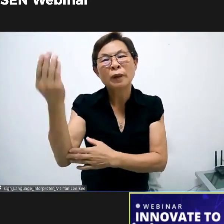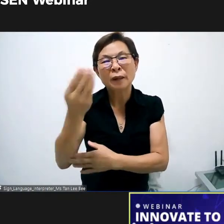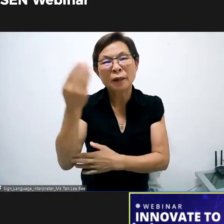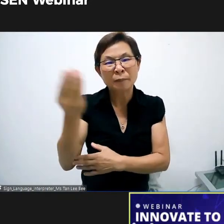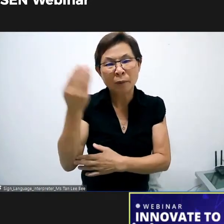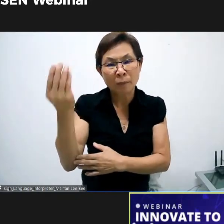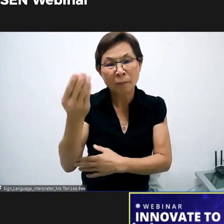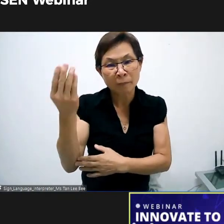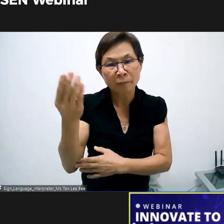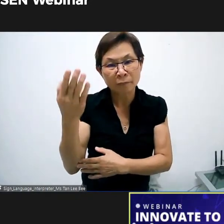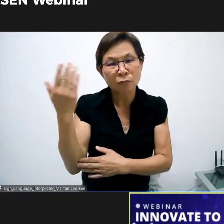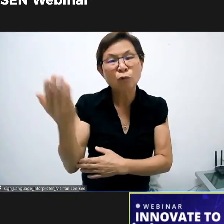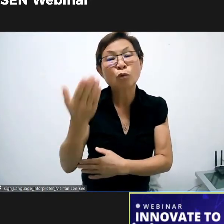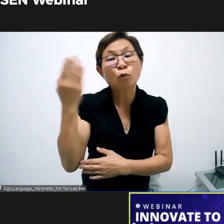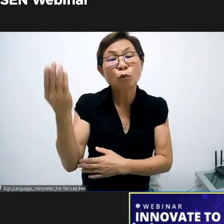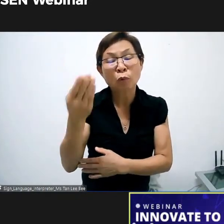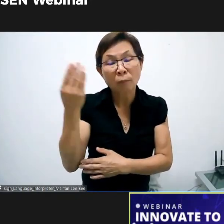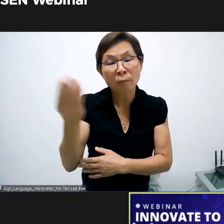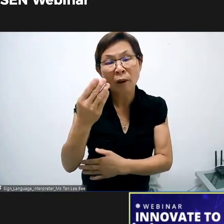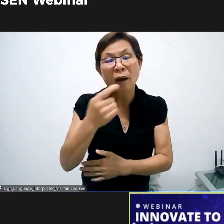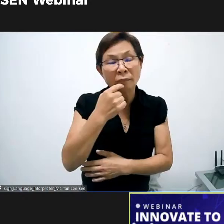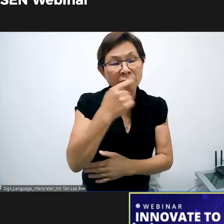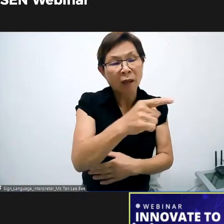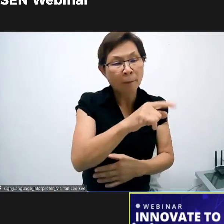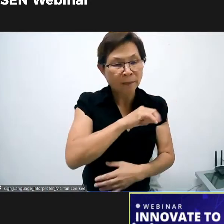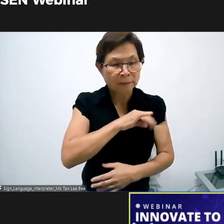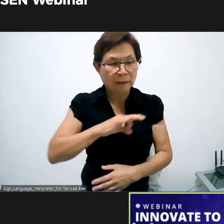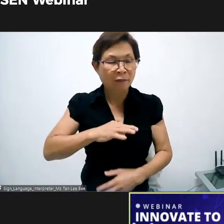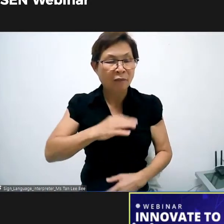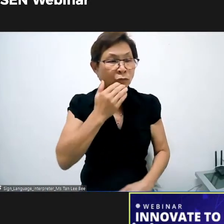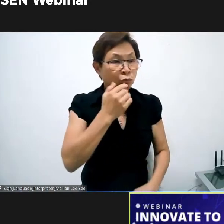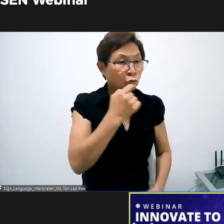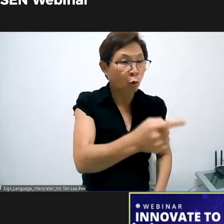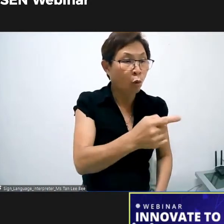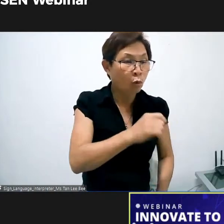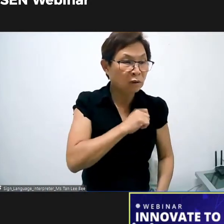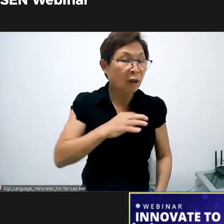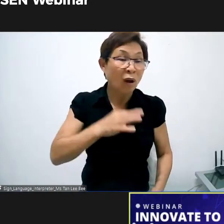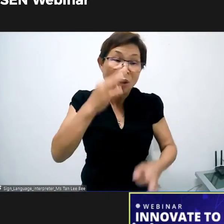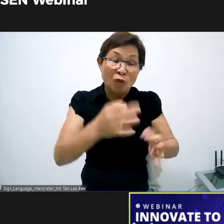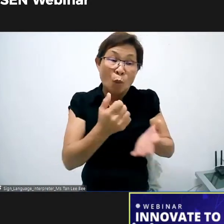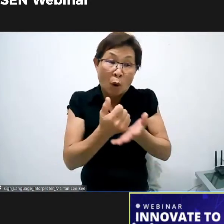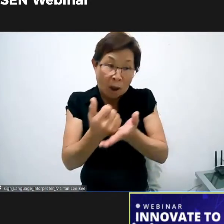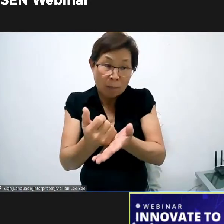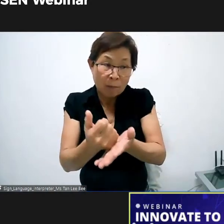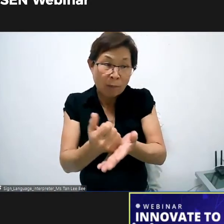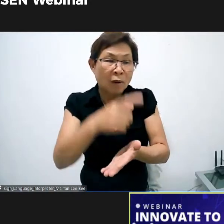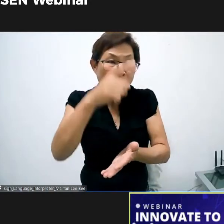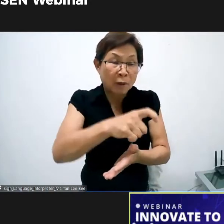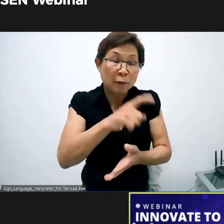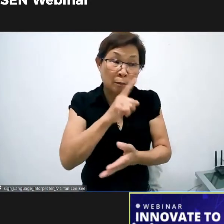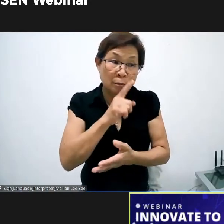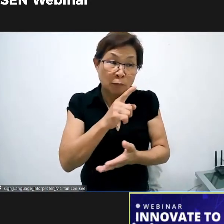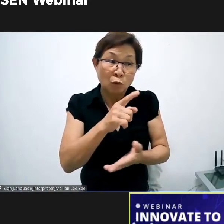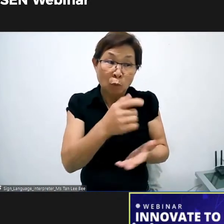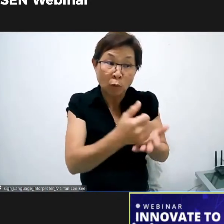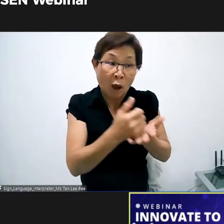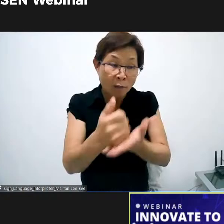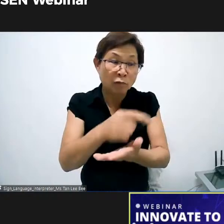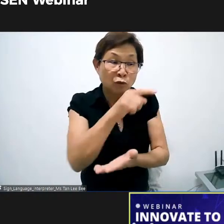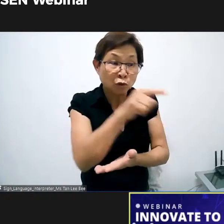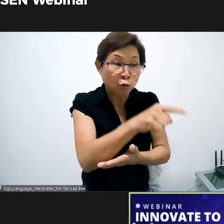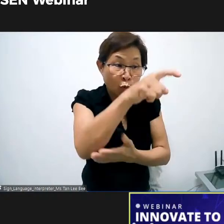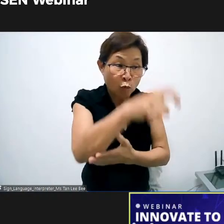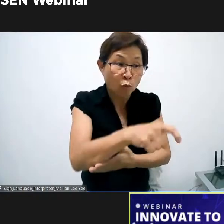I always told my staff also, if you want to help someone, first of all, you have to ensure that you yourself